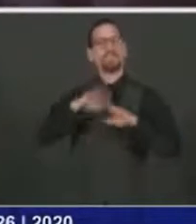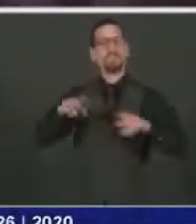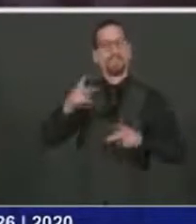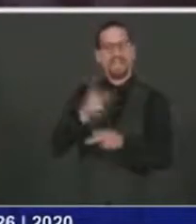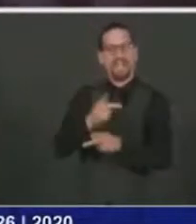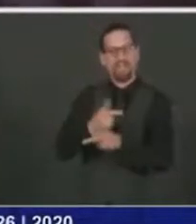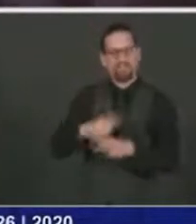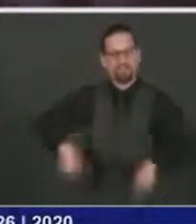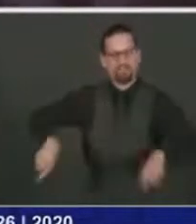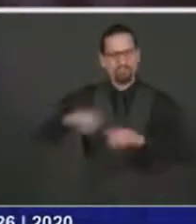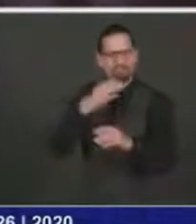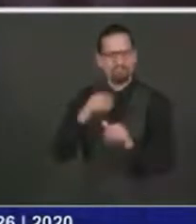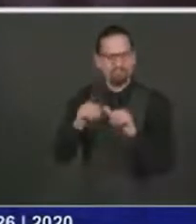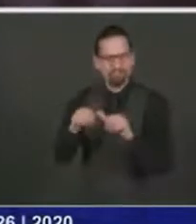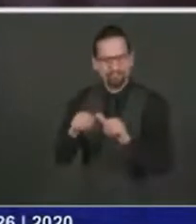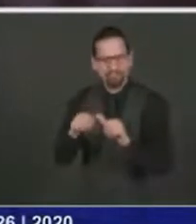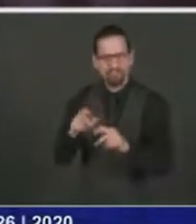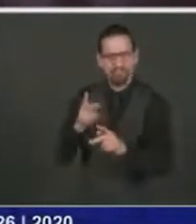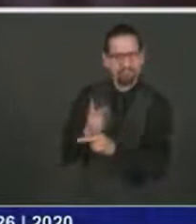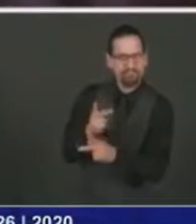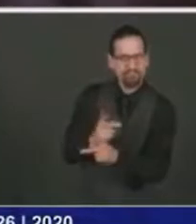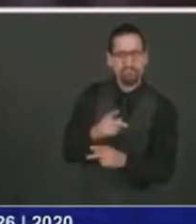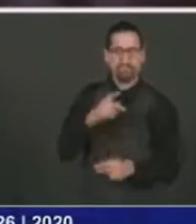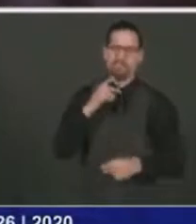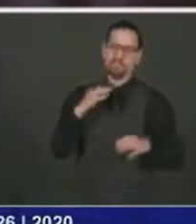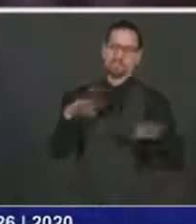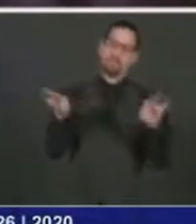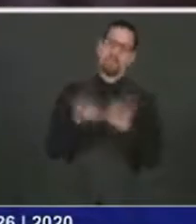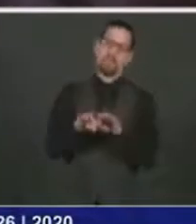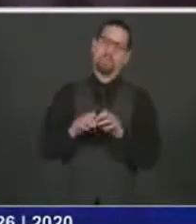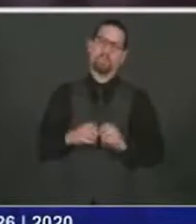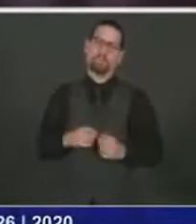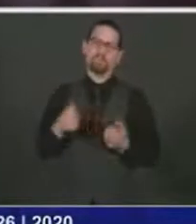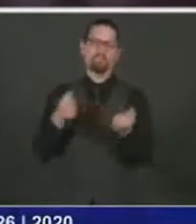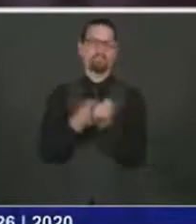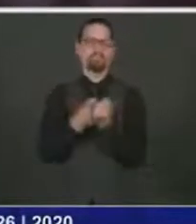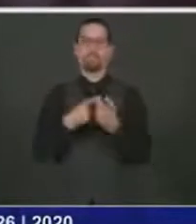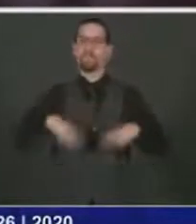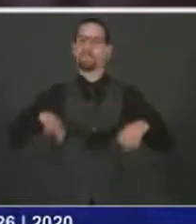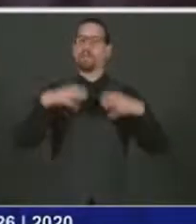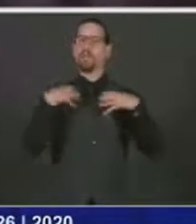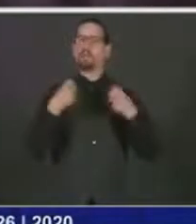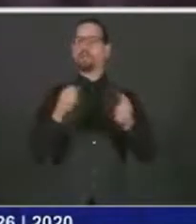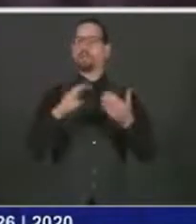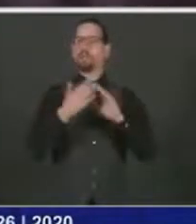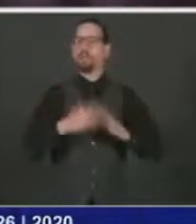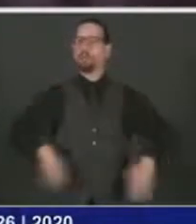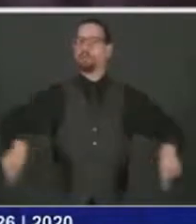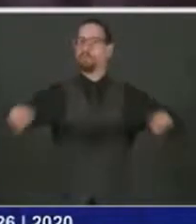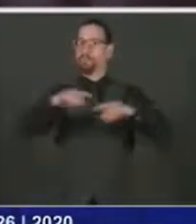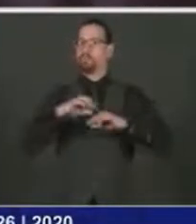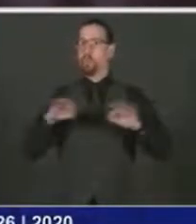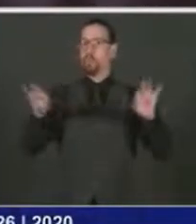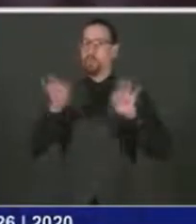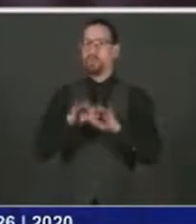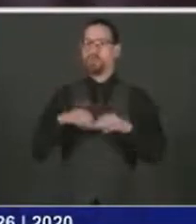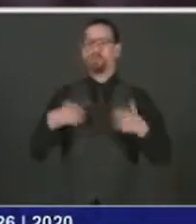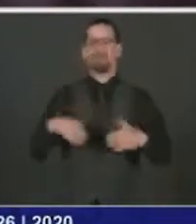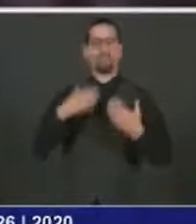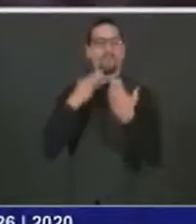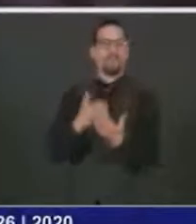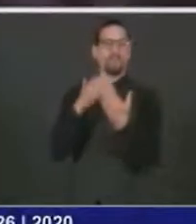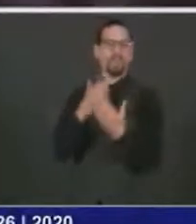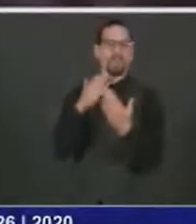as childcare are incredibly important to ensuring health at the community level. So a huge thank you to you as well.